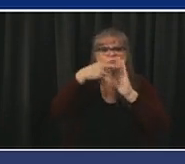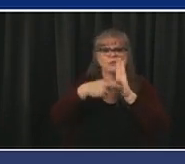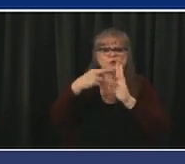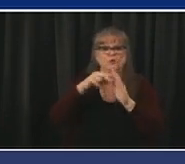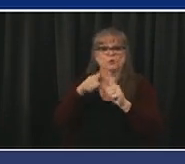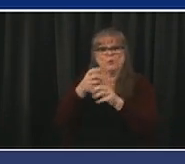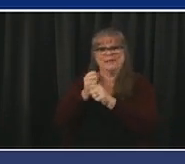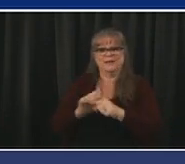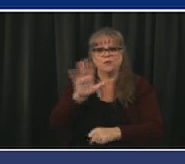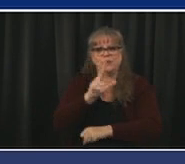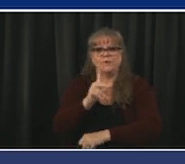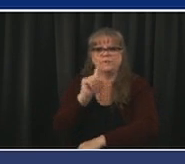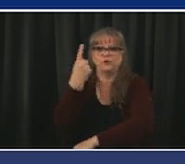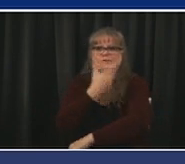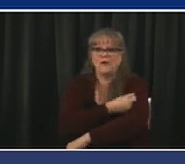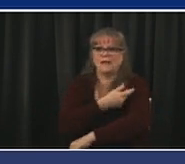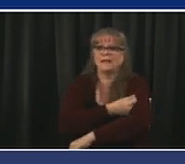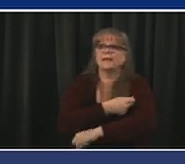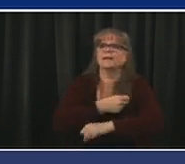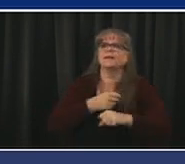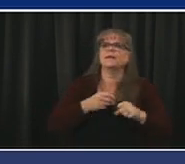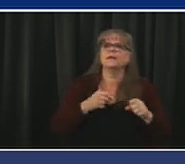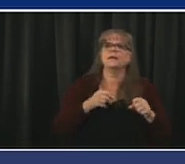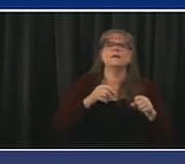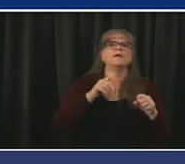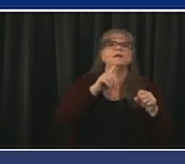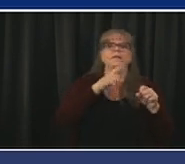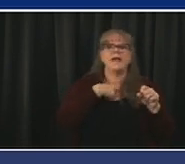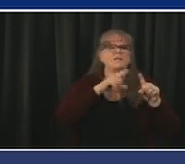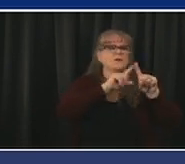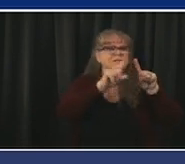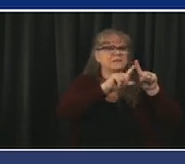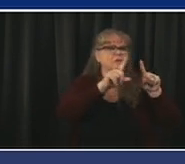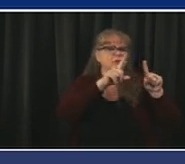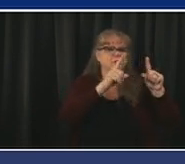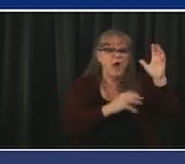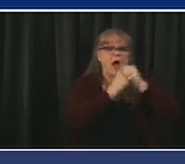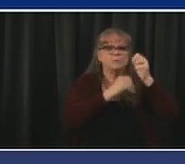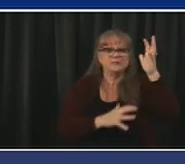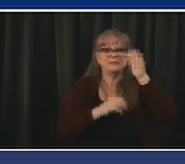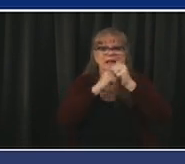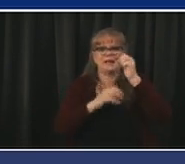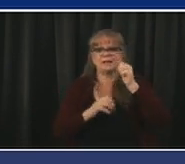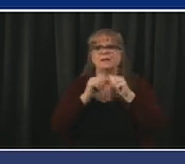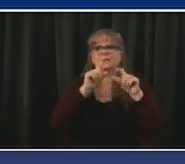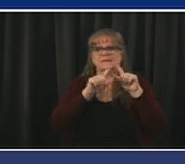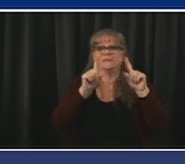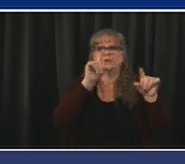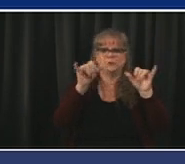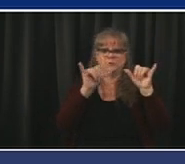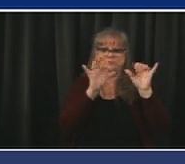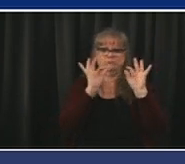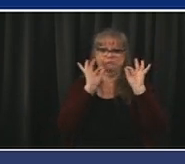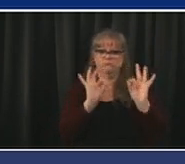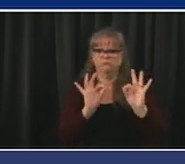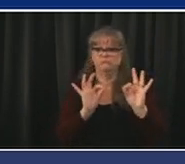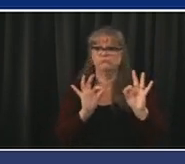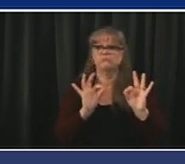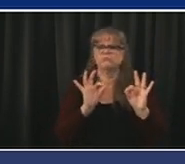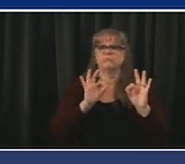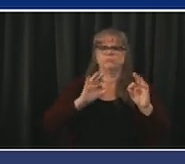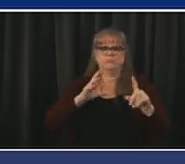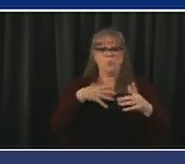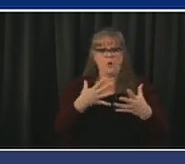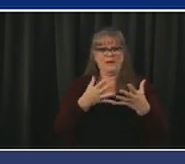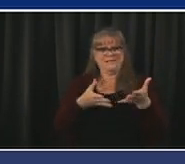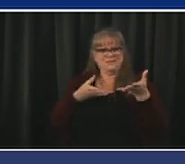their systems to accommodate our new phasing, and so it will take them a couple of days to incorporate this into all of their systems, and